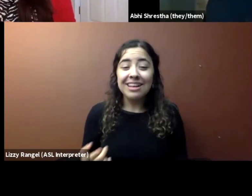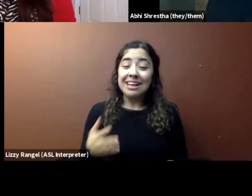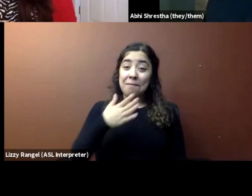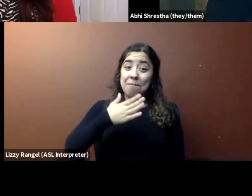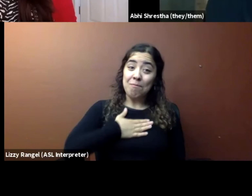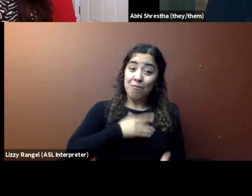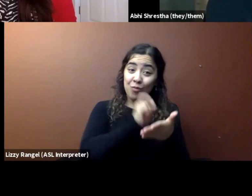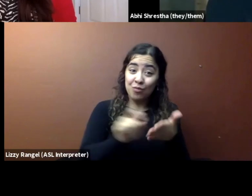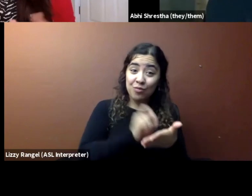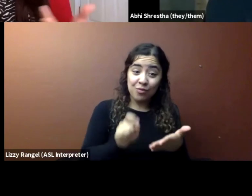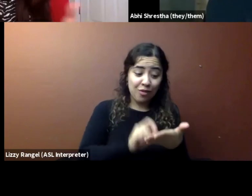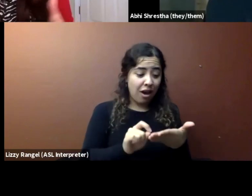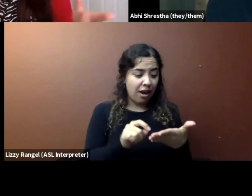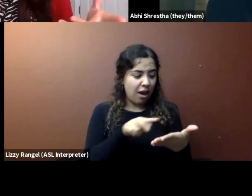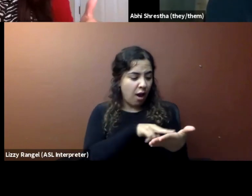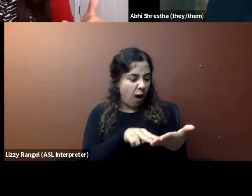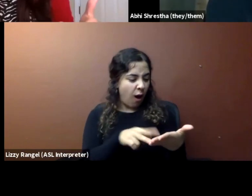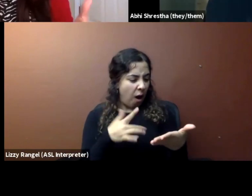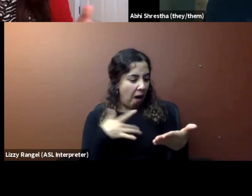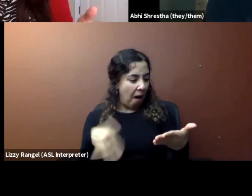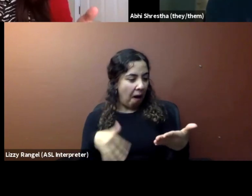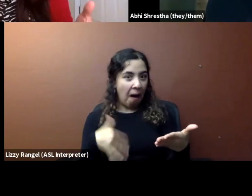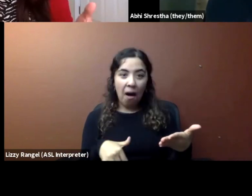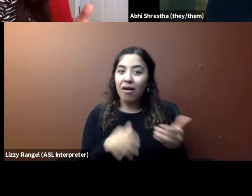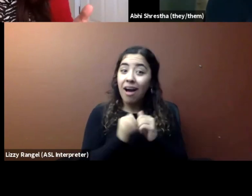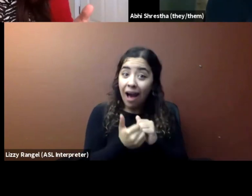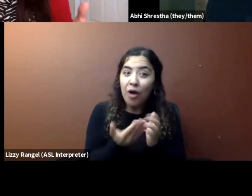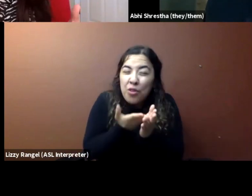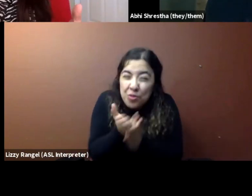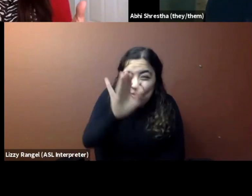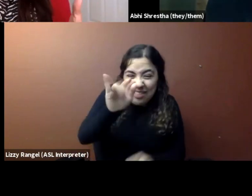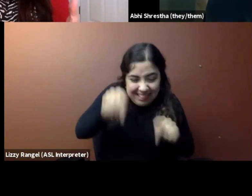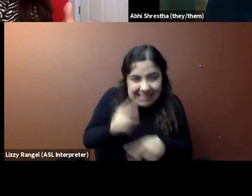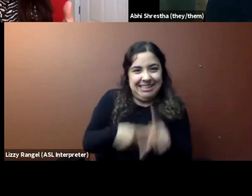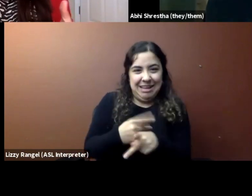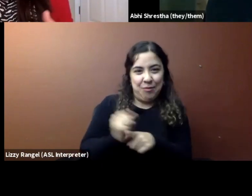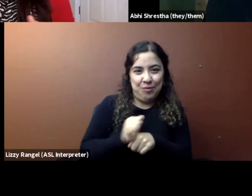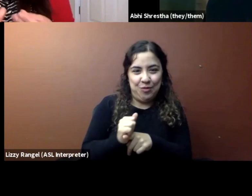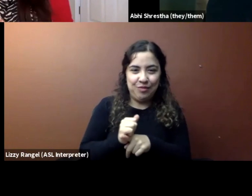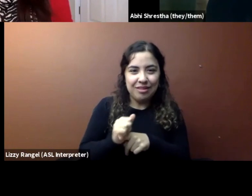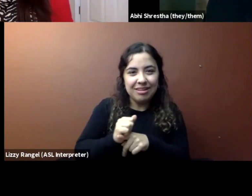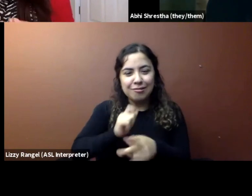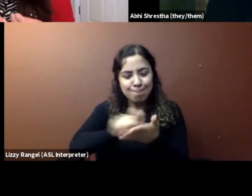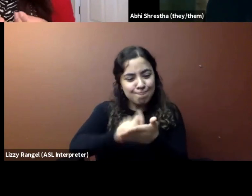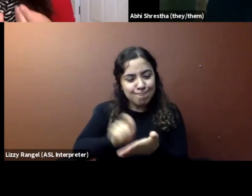this. I won't get a whole entire poem out of it, that's for sure. But like